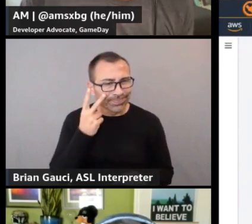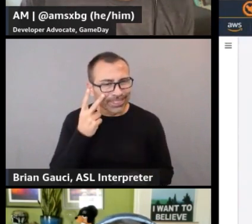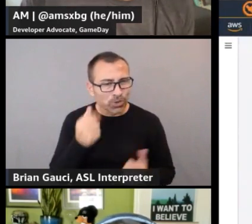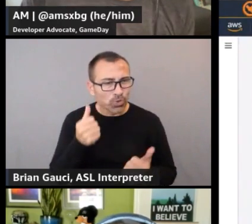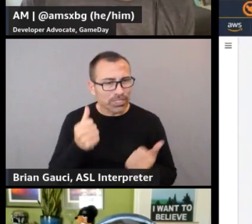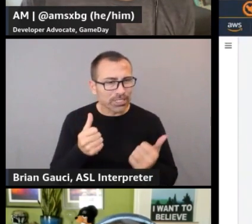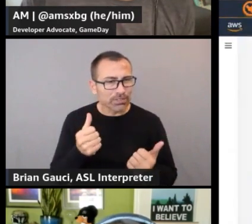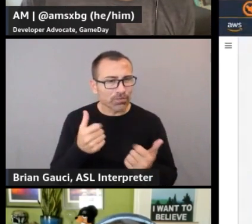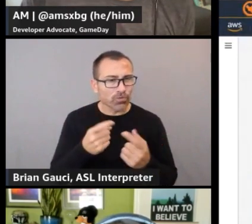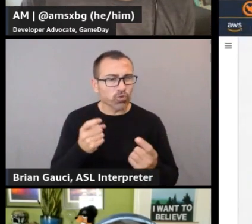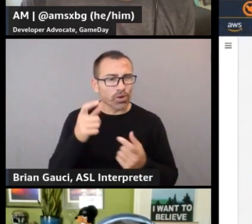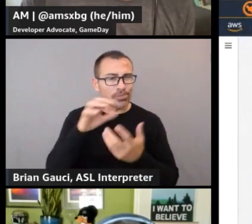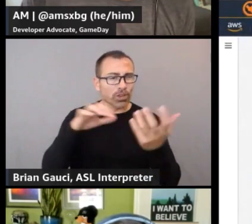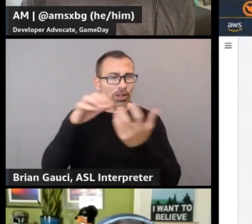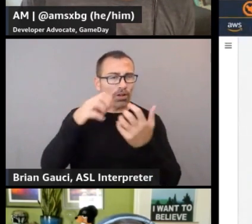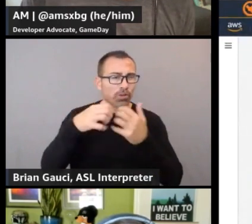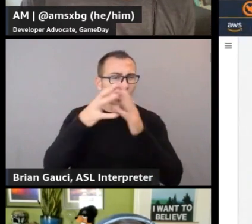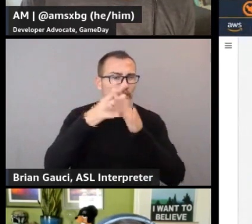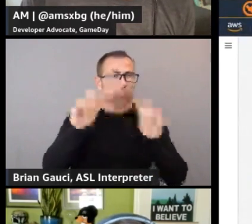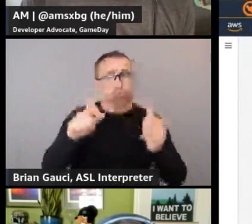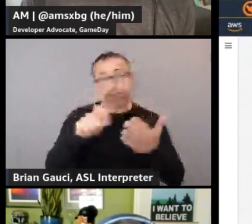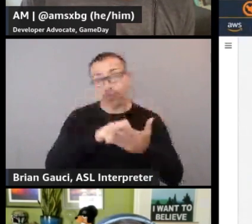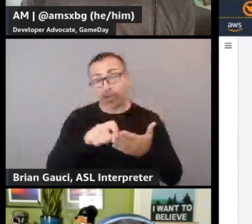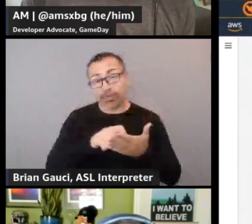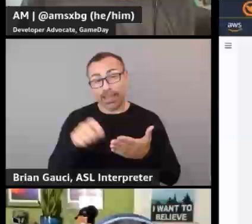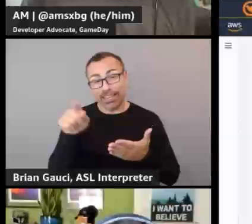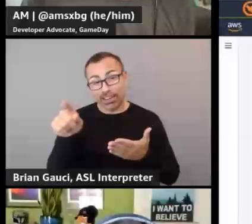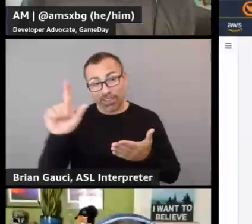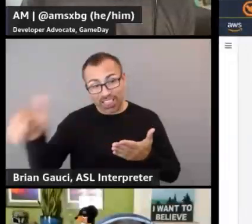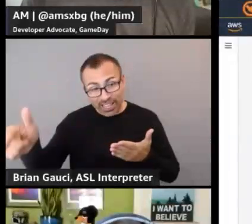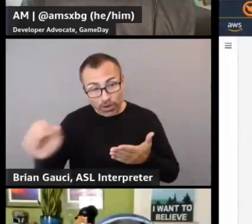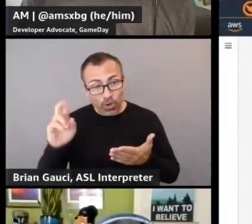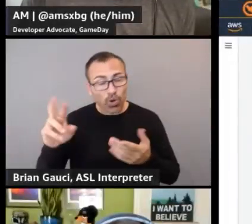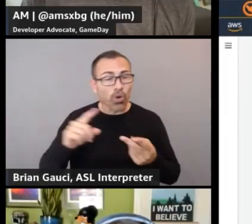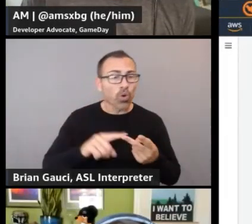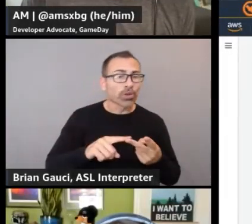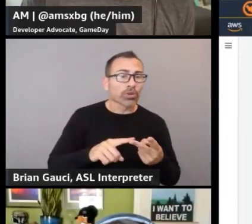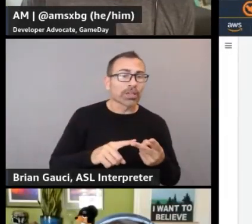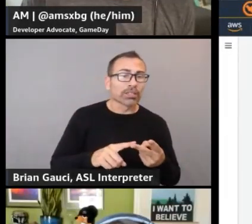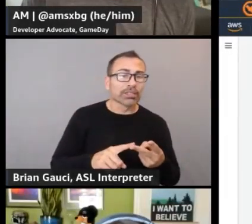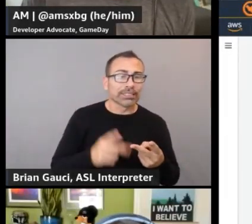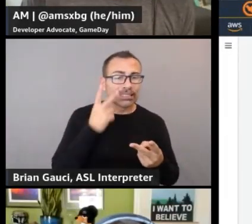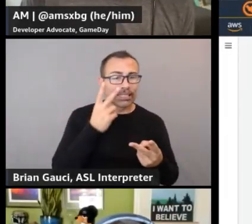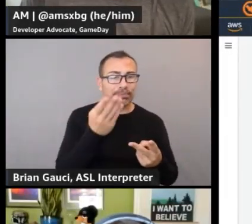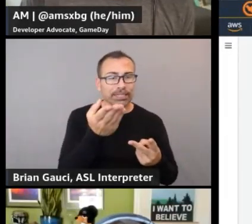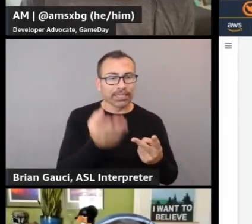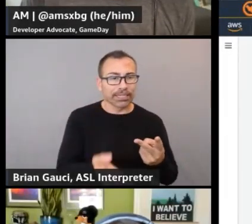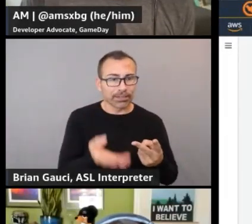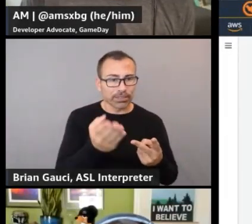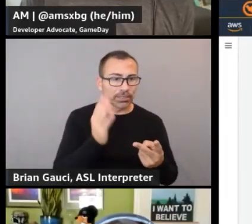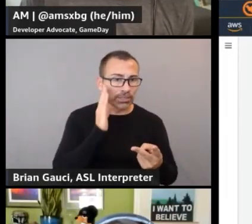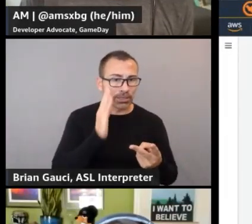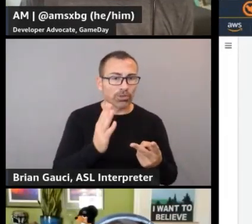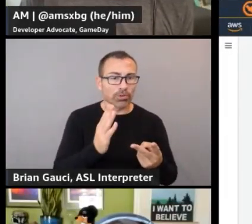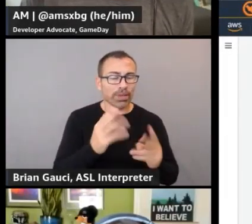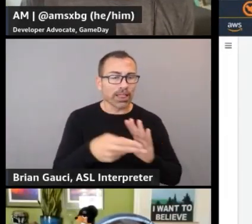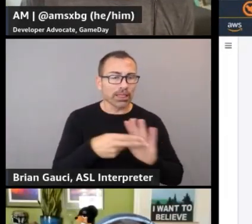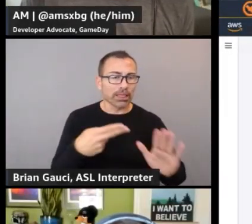CloudFormation. So you can either write them down here for later, or you can see them here because they'll be properly